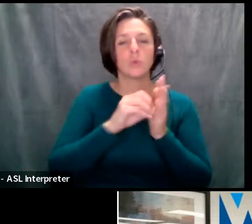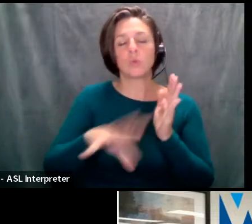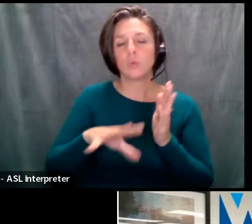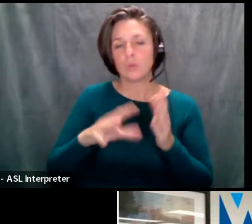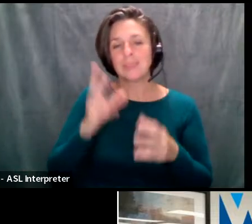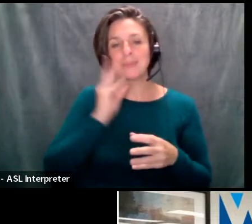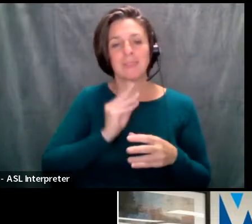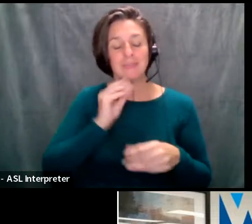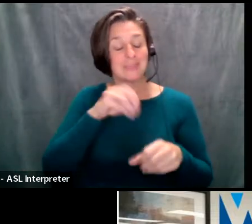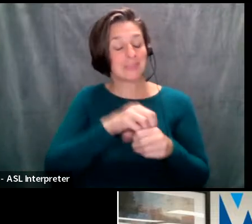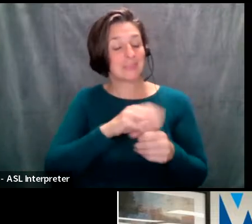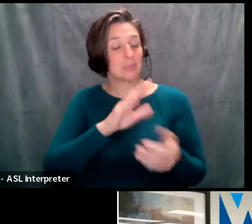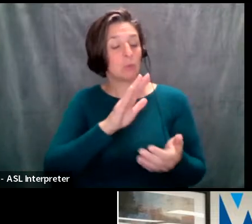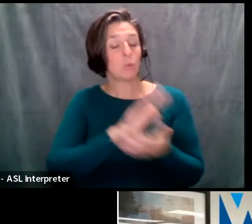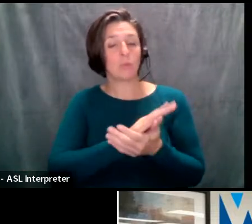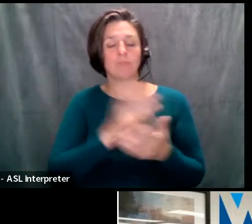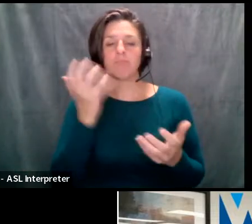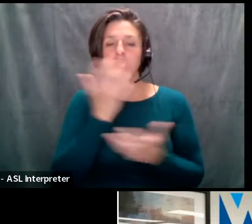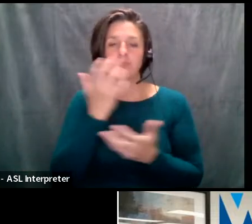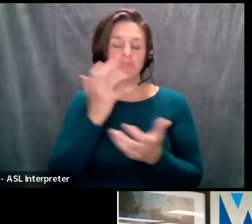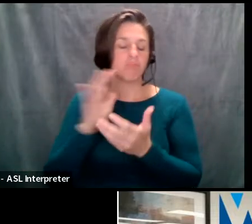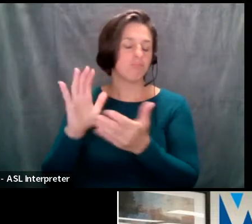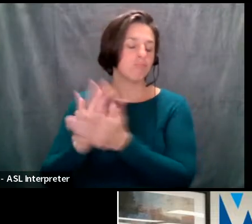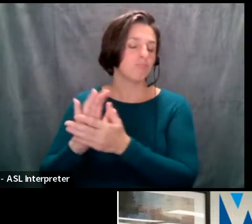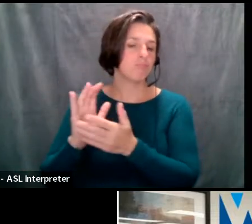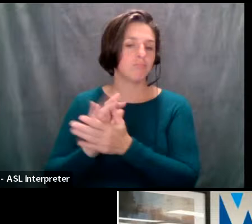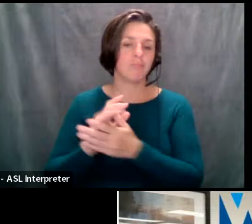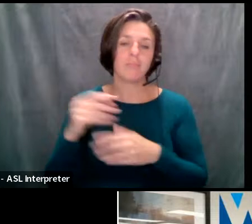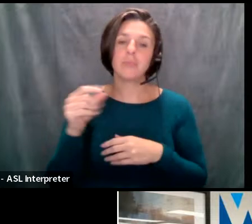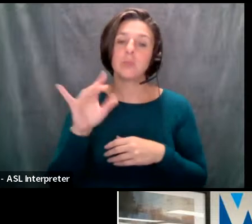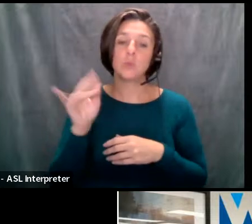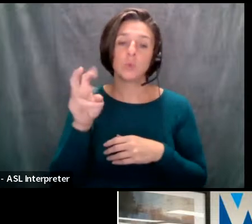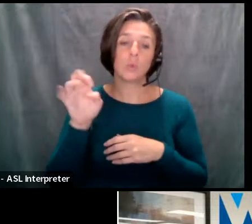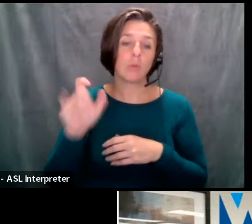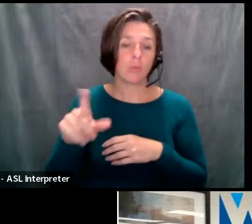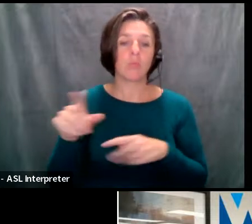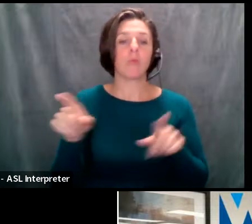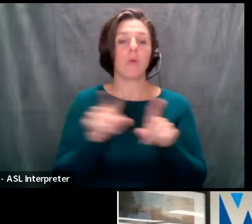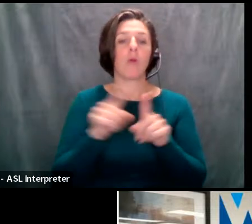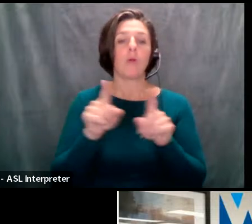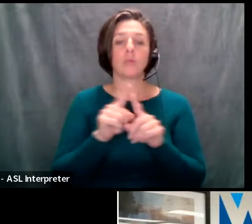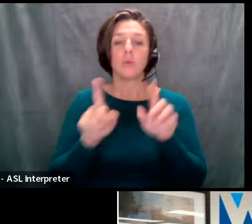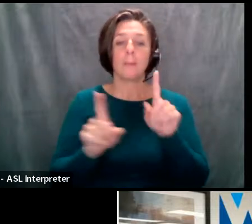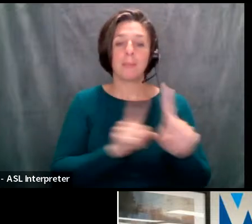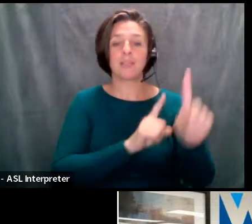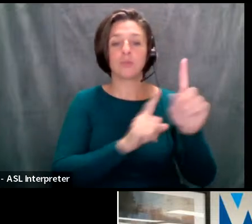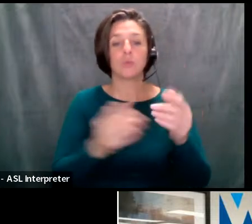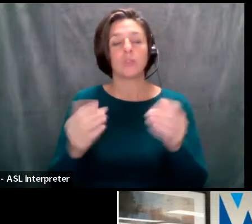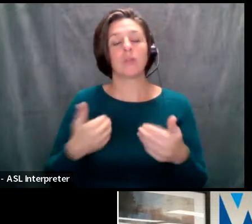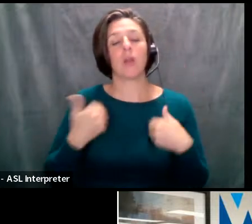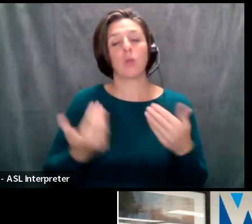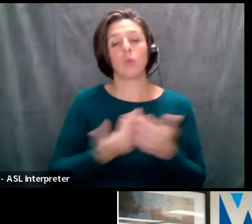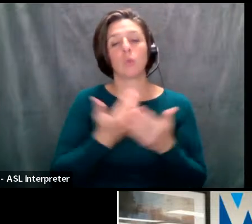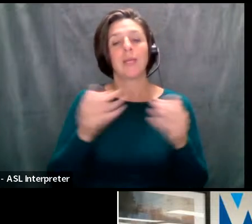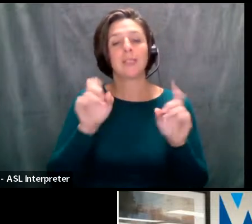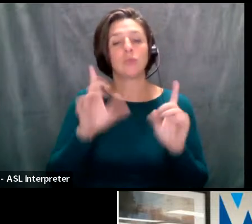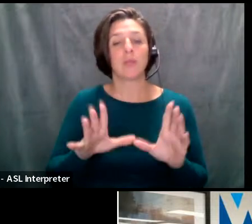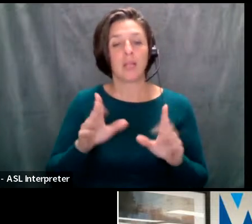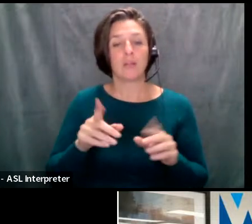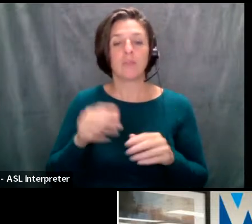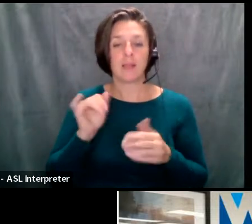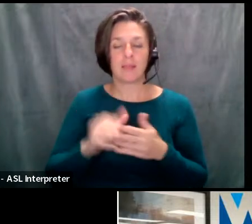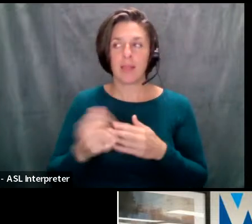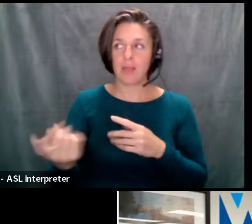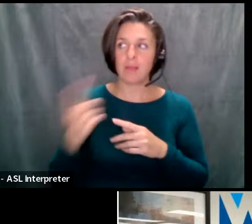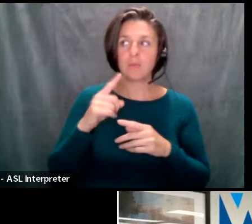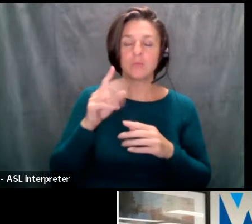is commendable. Jewel also mentors the young new educators that cross her path. I feel privileged to work